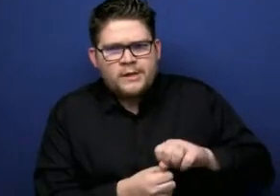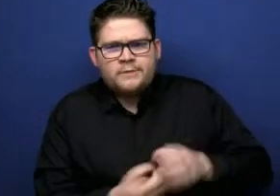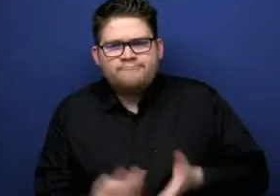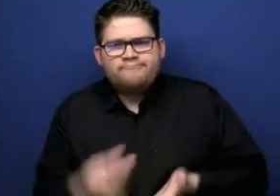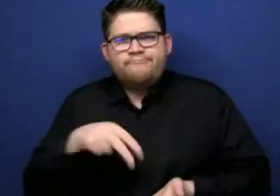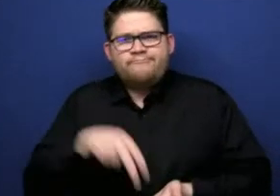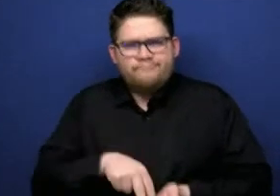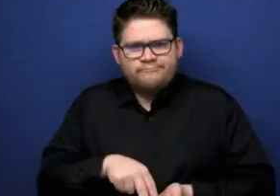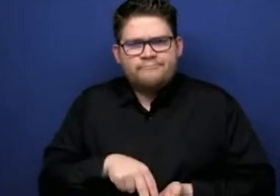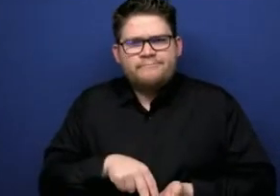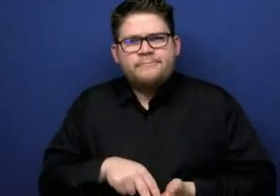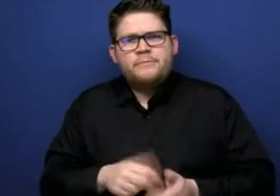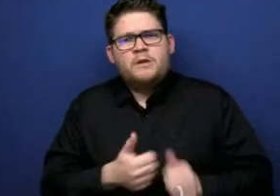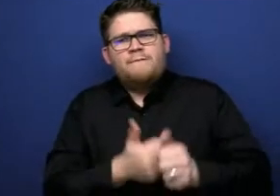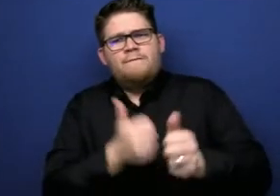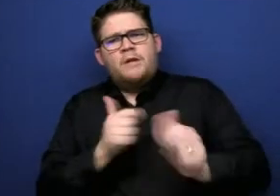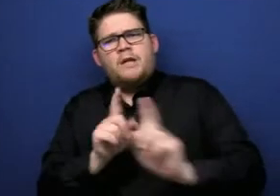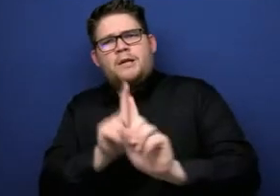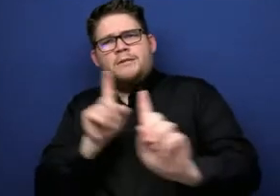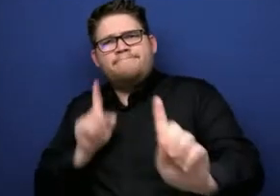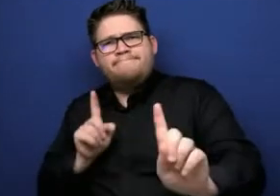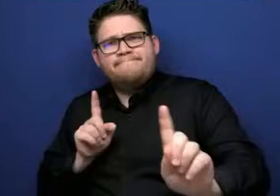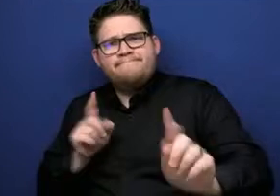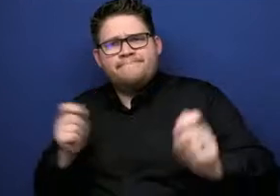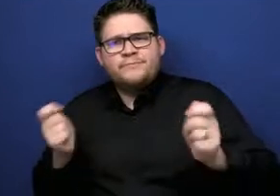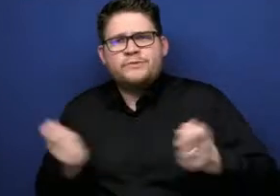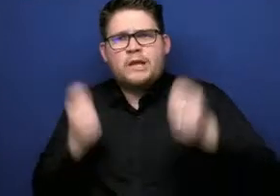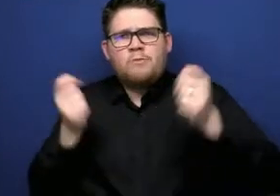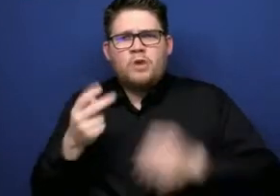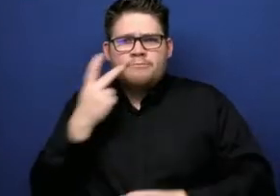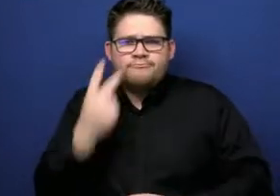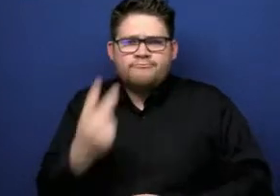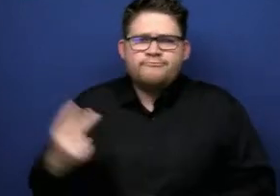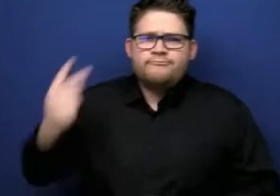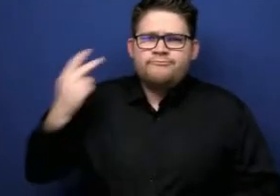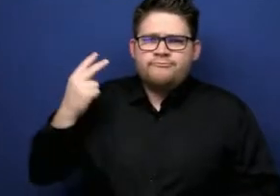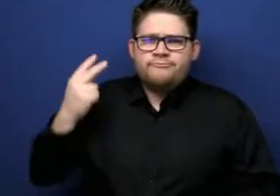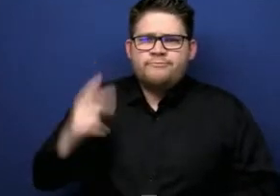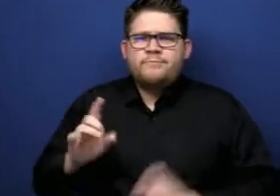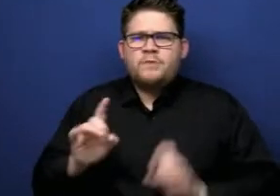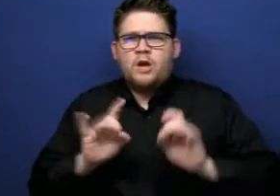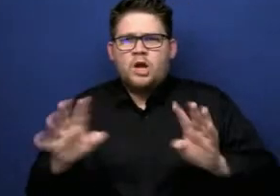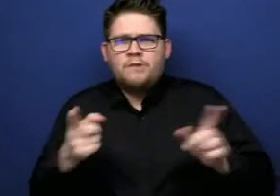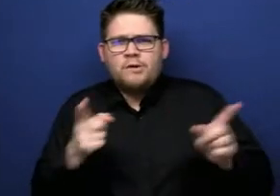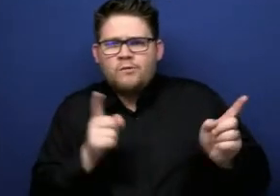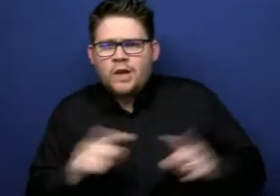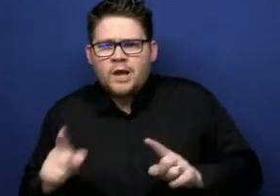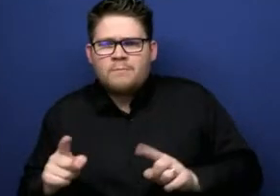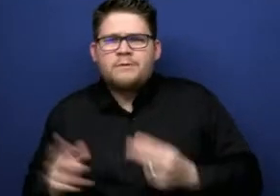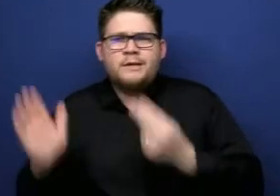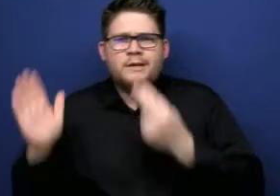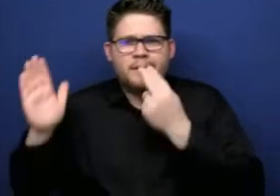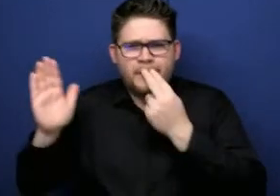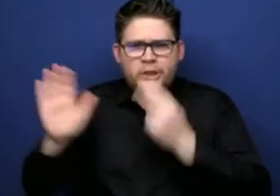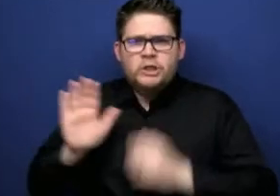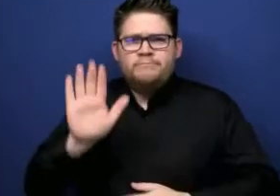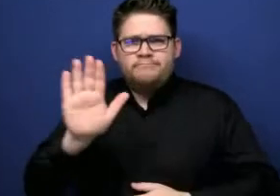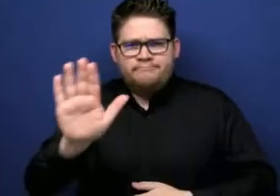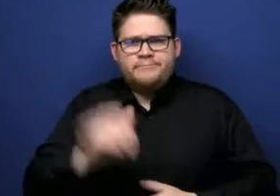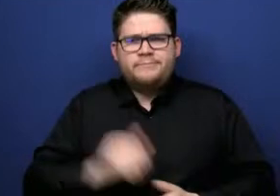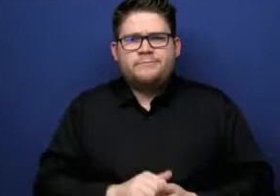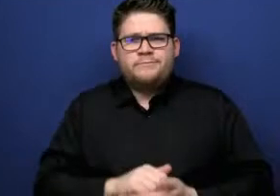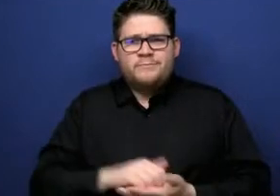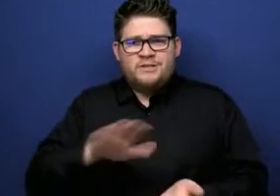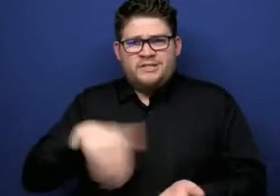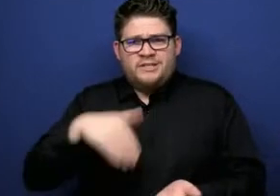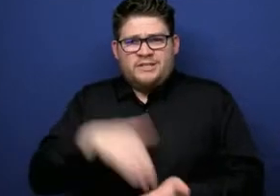HaShoah, the atrocities committed by the Nazis, the Chabad house in Victoria, as we have mentioned, was defaced with anti-Semitic graffiti